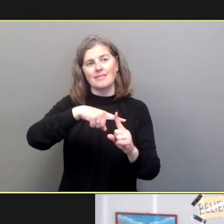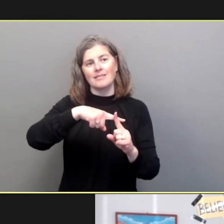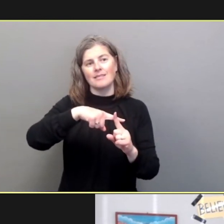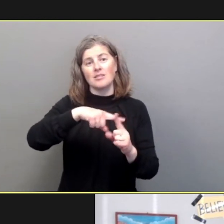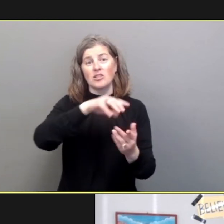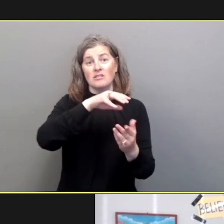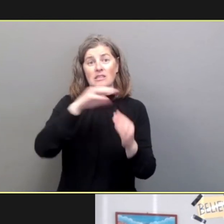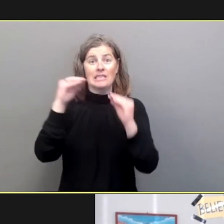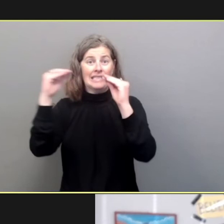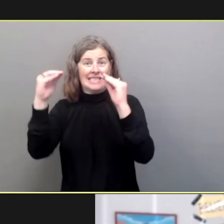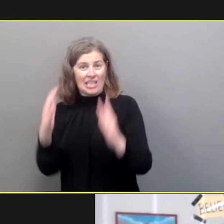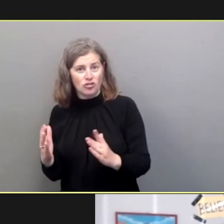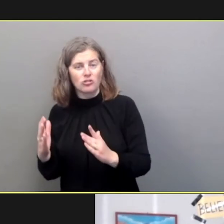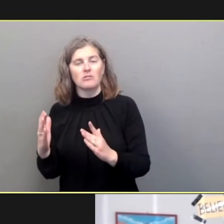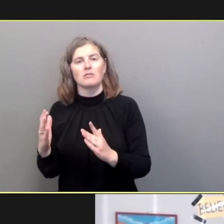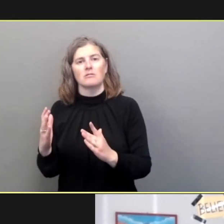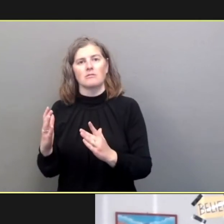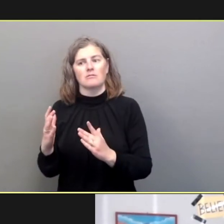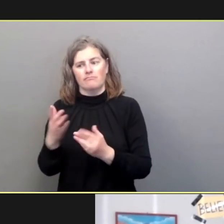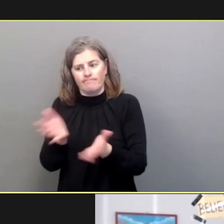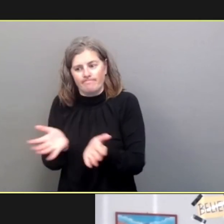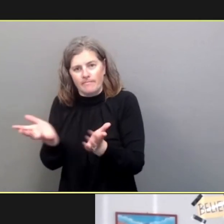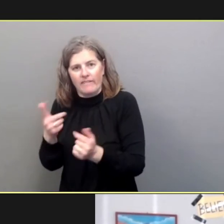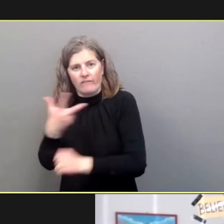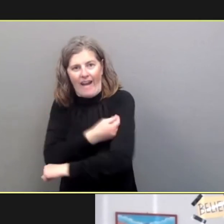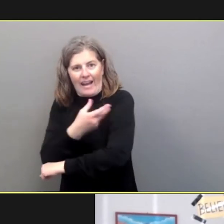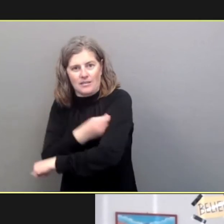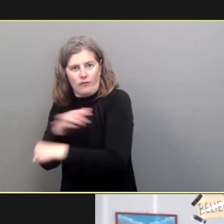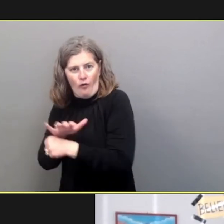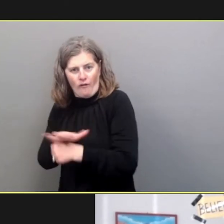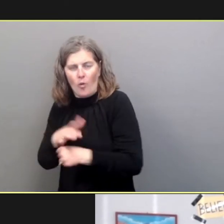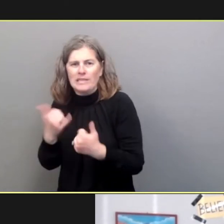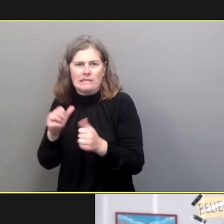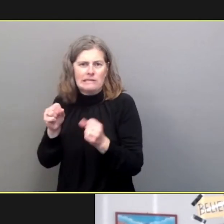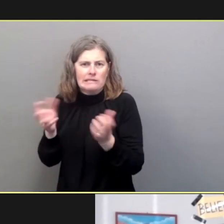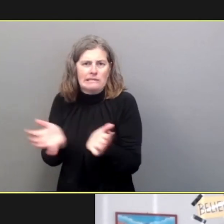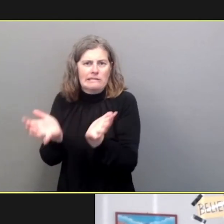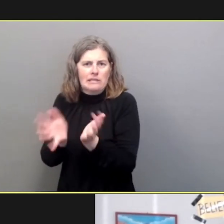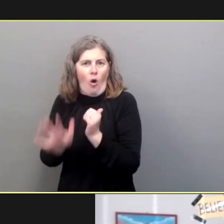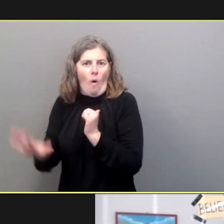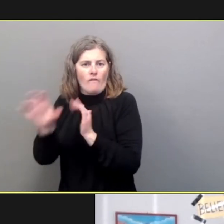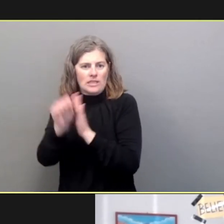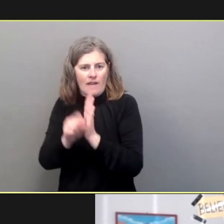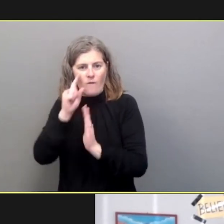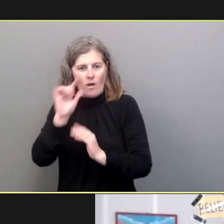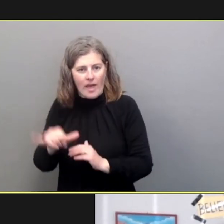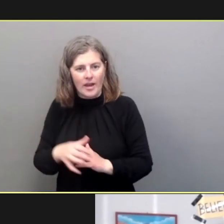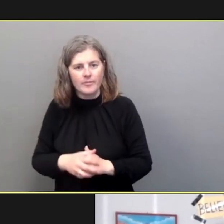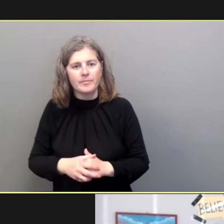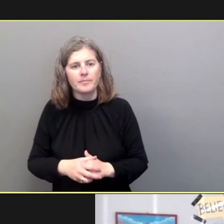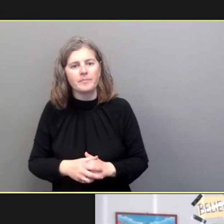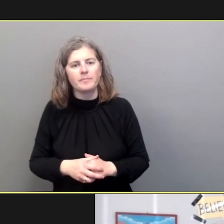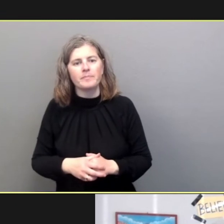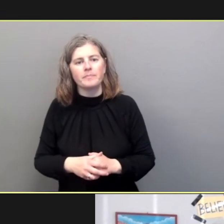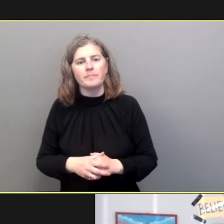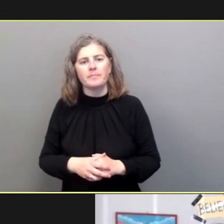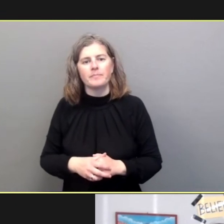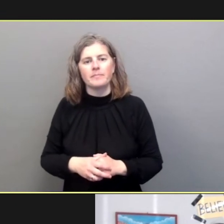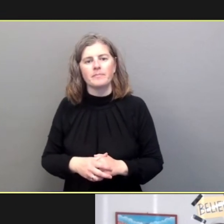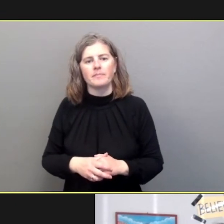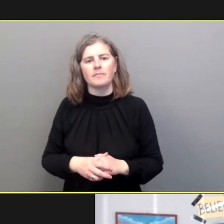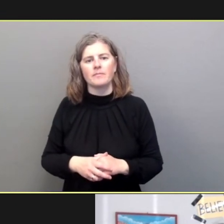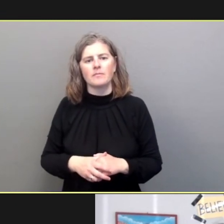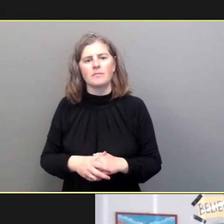includes teachers, vaccinated, still working on that across the state. But what would